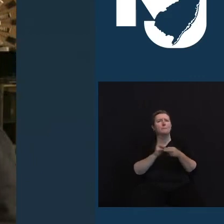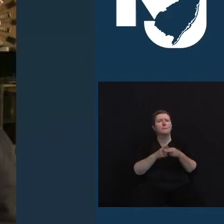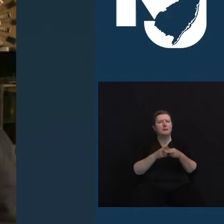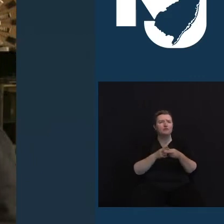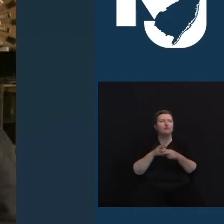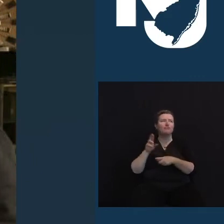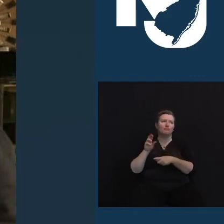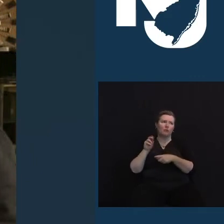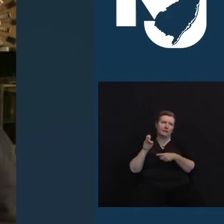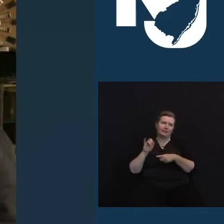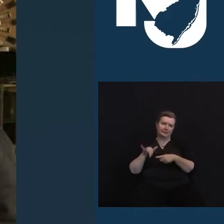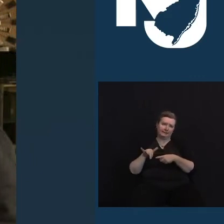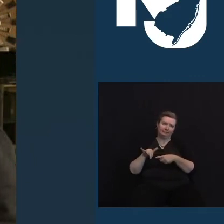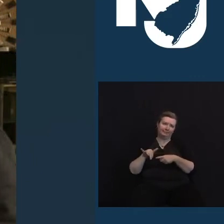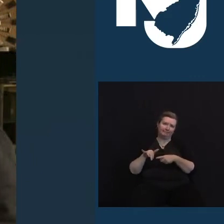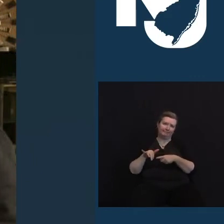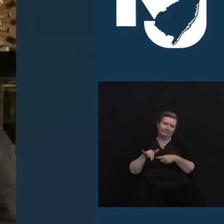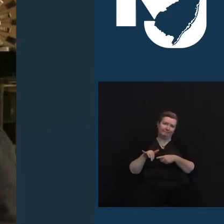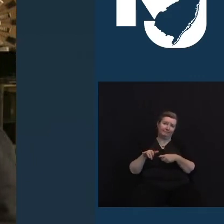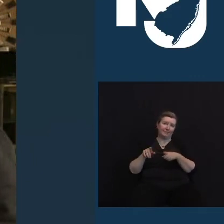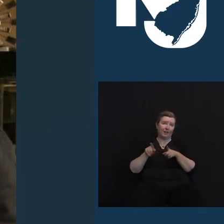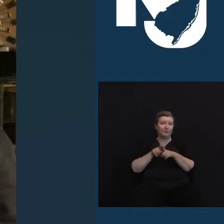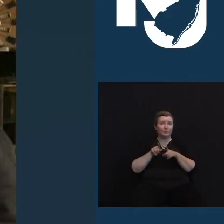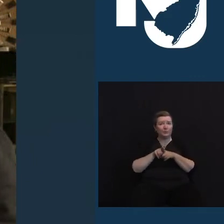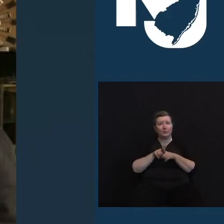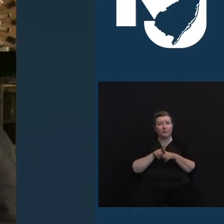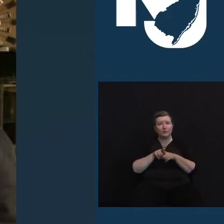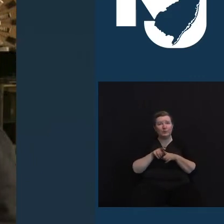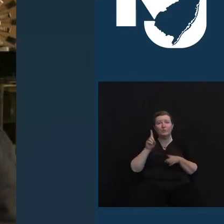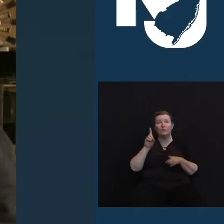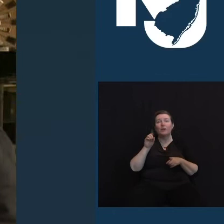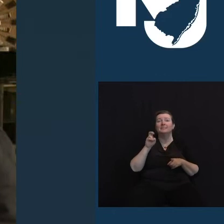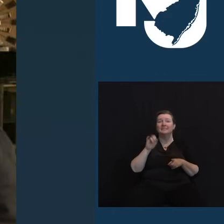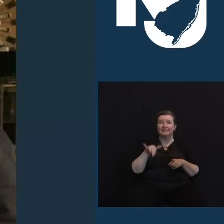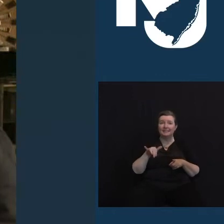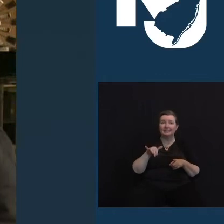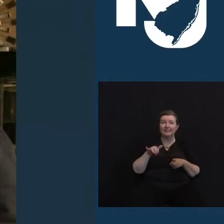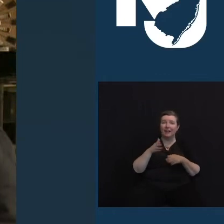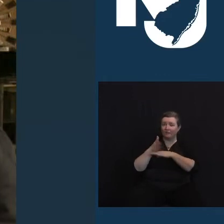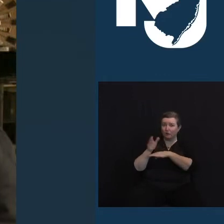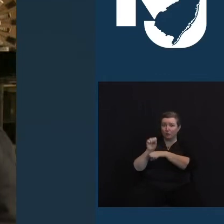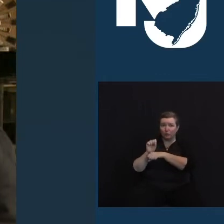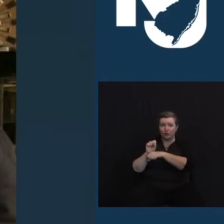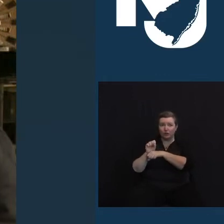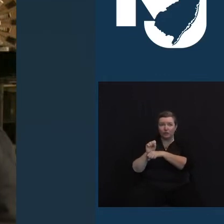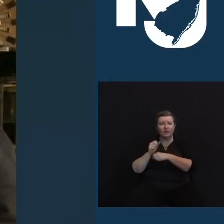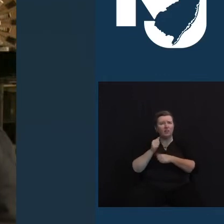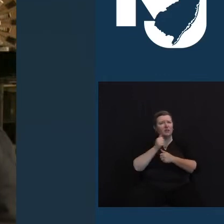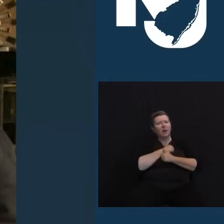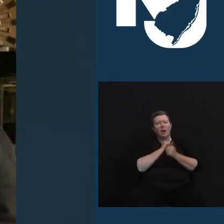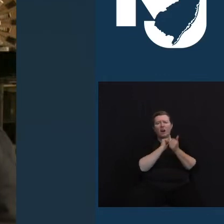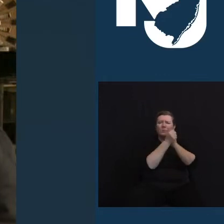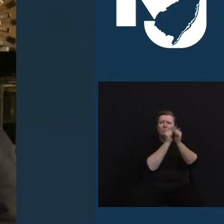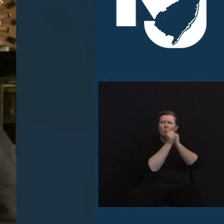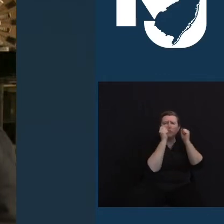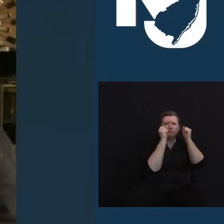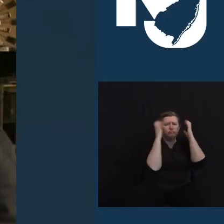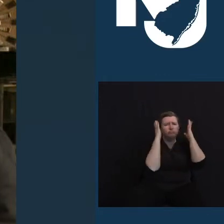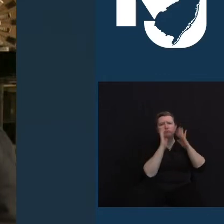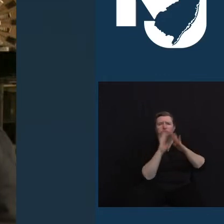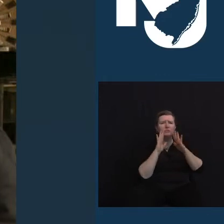but also Nasir. Rodney spent his time away from work playing multiple sports and sharing time with